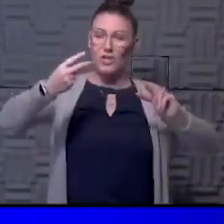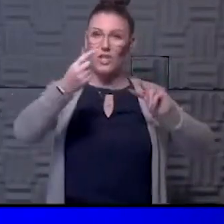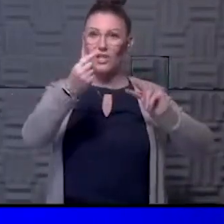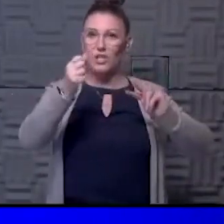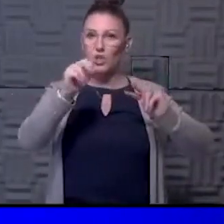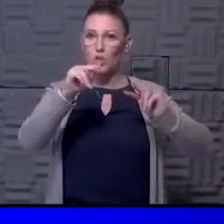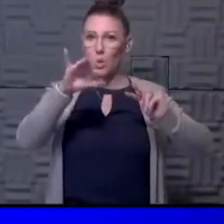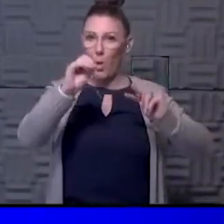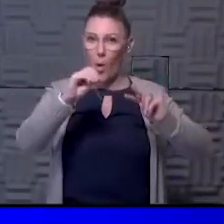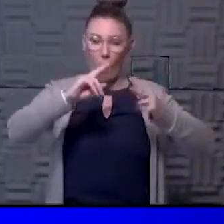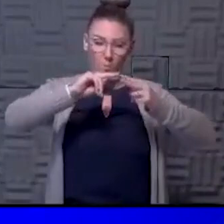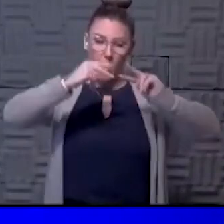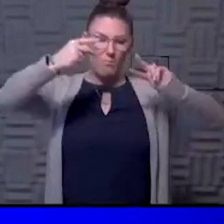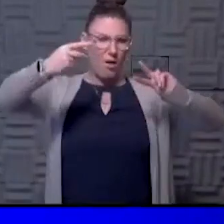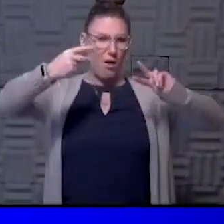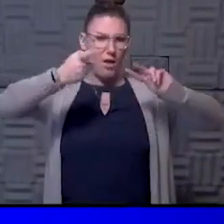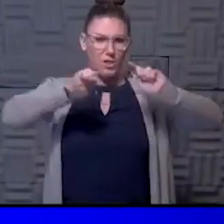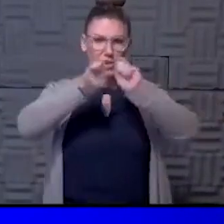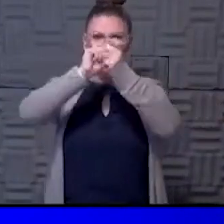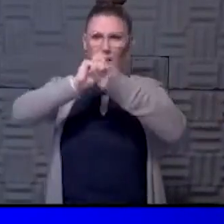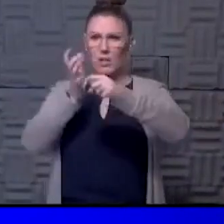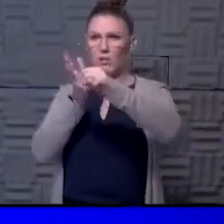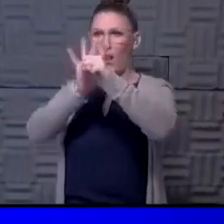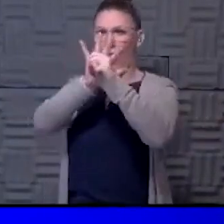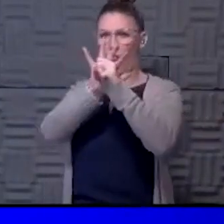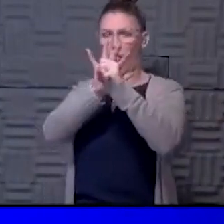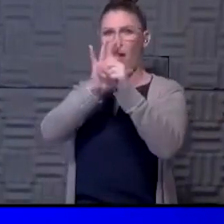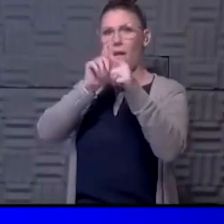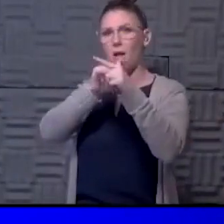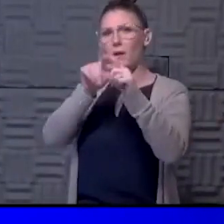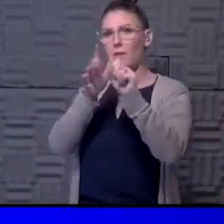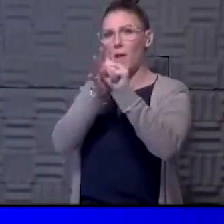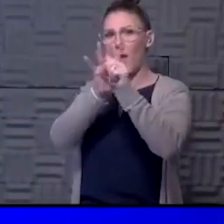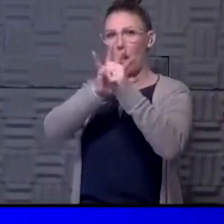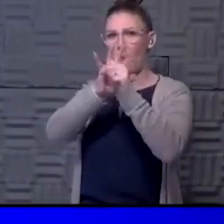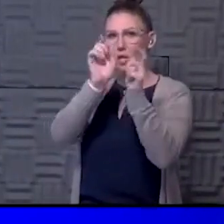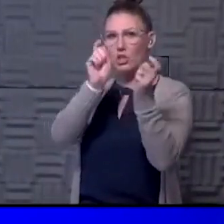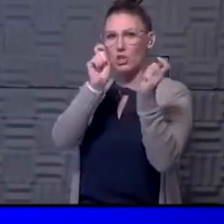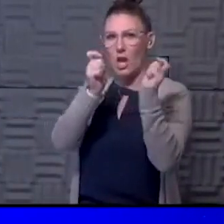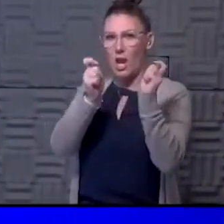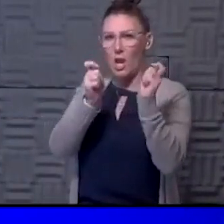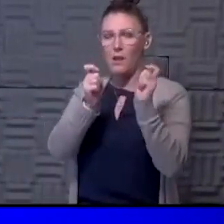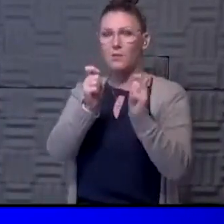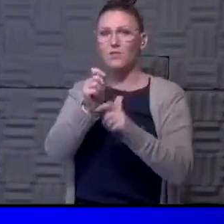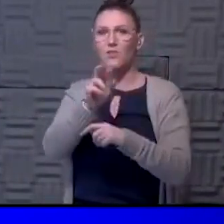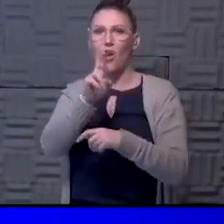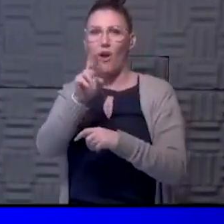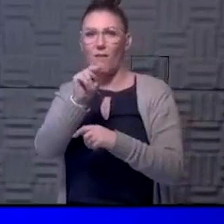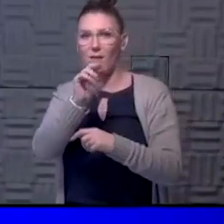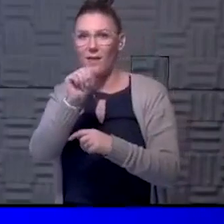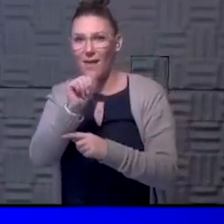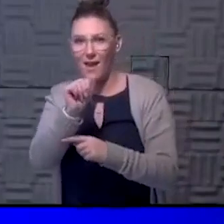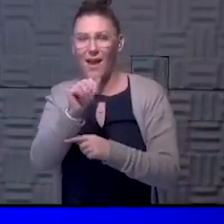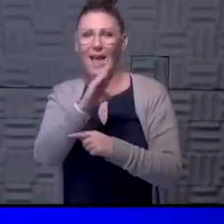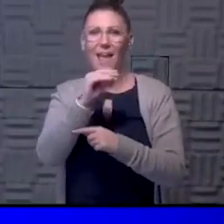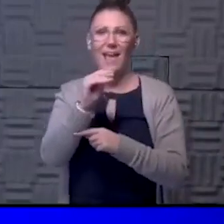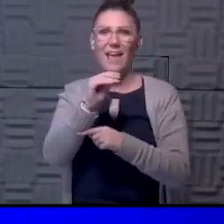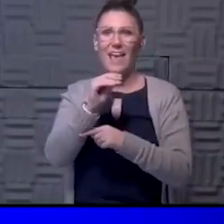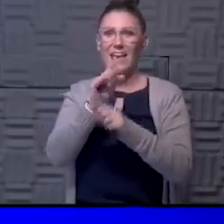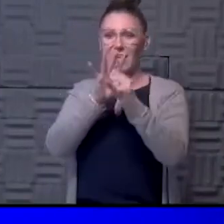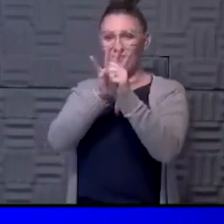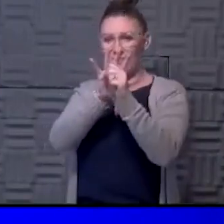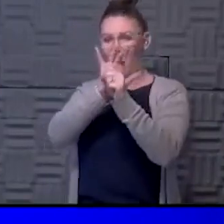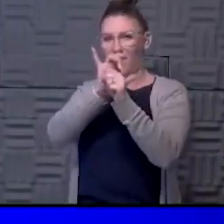new viruses are created, those changes in the RNA, the genome of the virus, cause amino